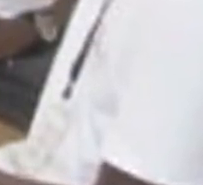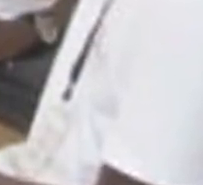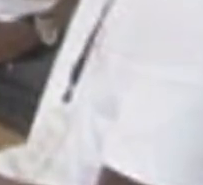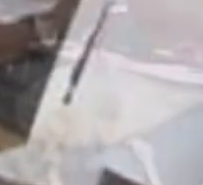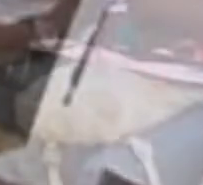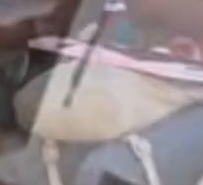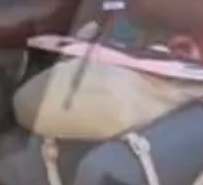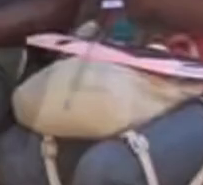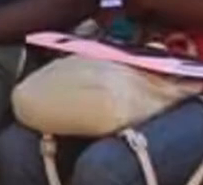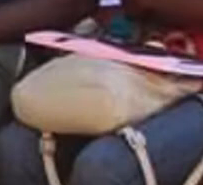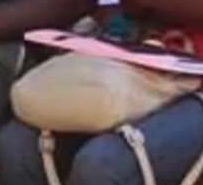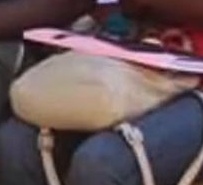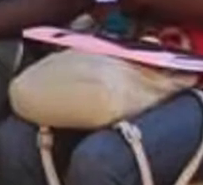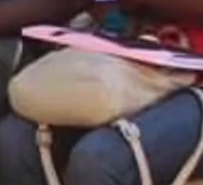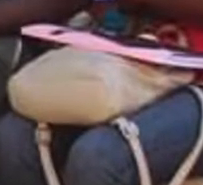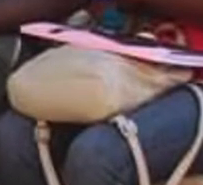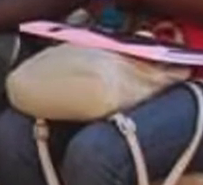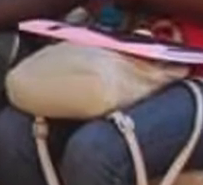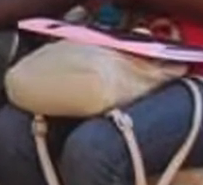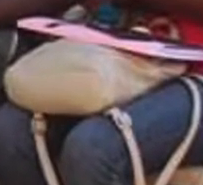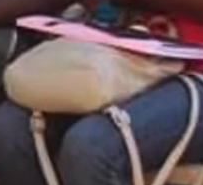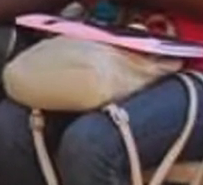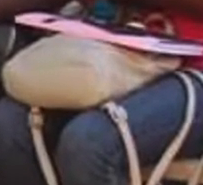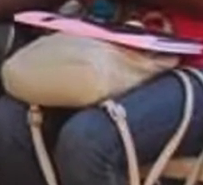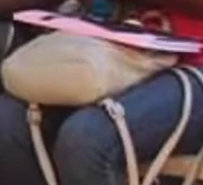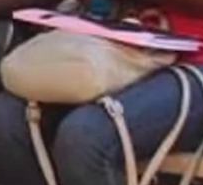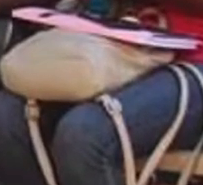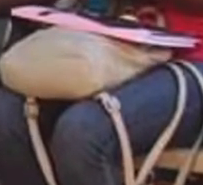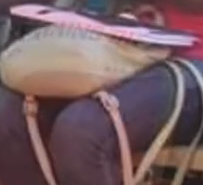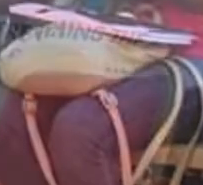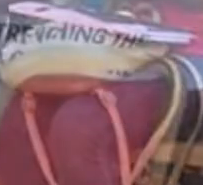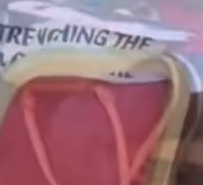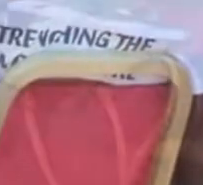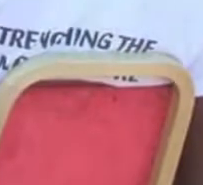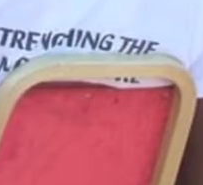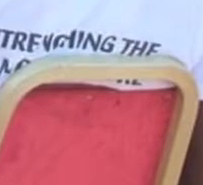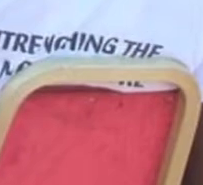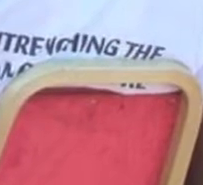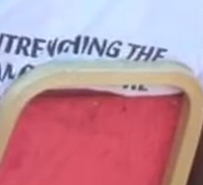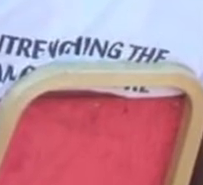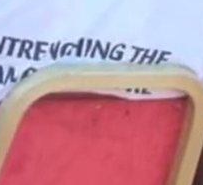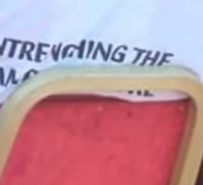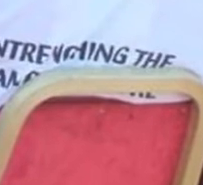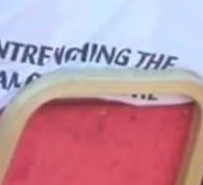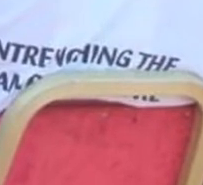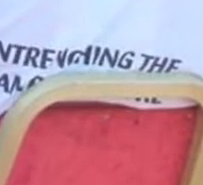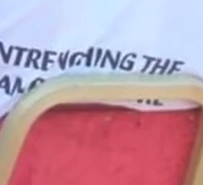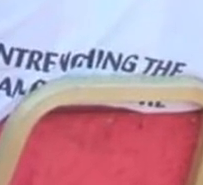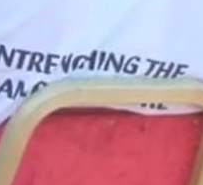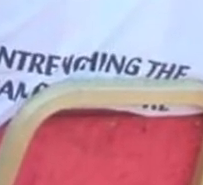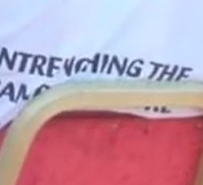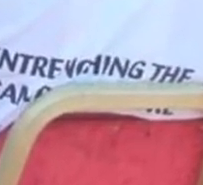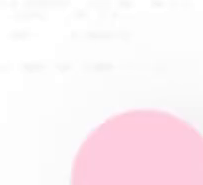and the Coordinator of the Association of Sign Language Interpreters of the Gambia, ASLI-G.